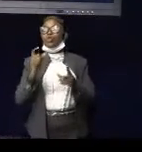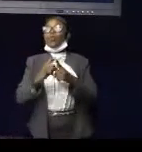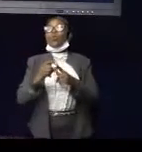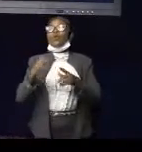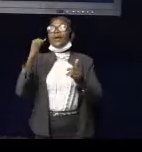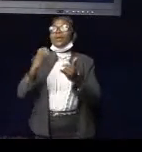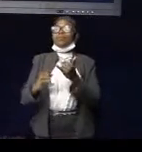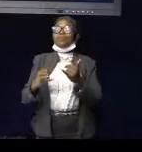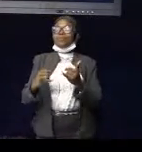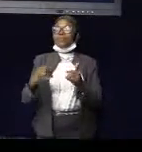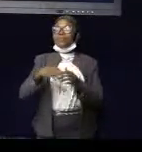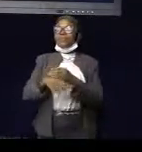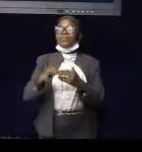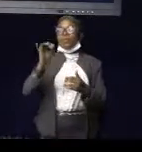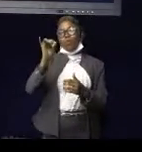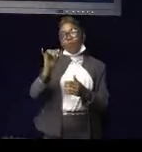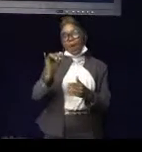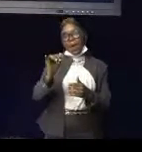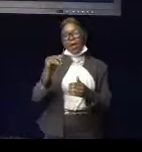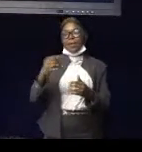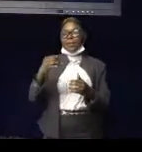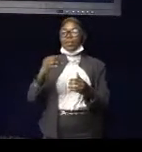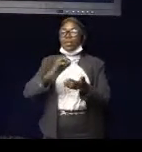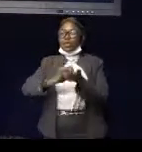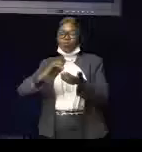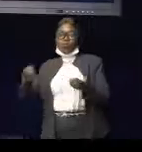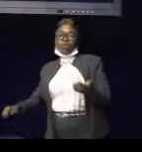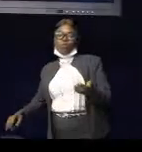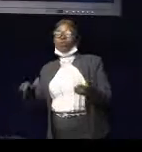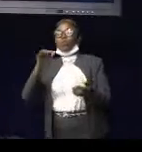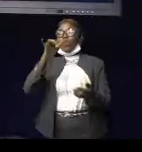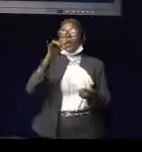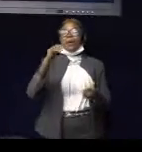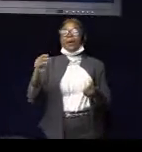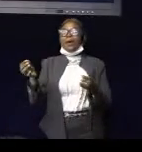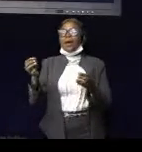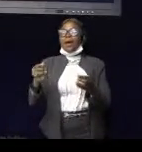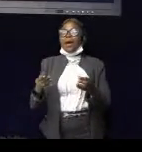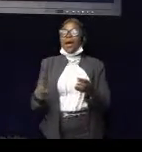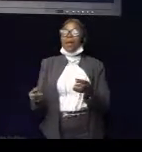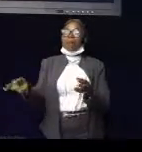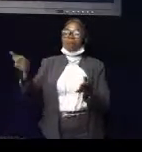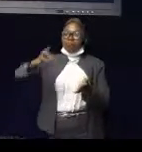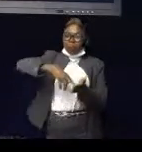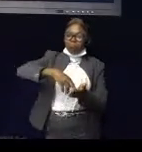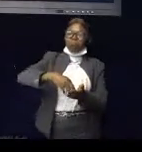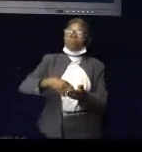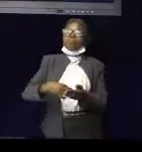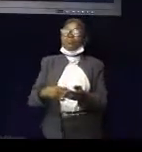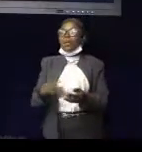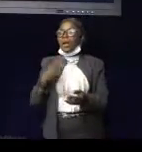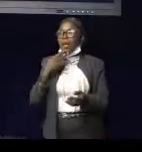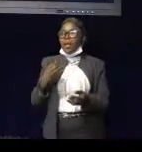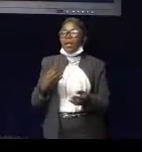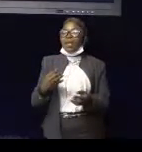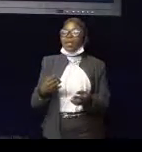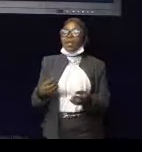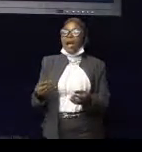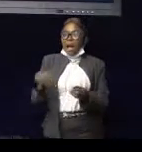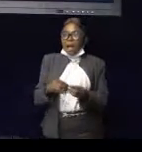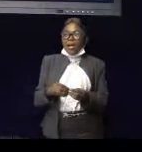Y is removed and replaced with I-E-R. When the adjective